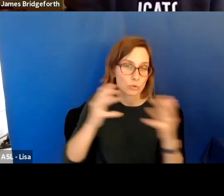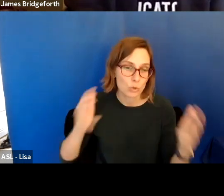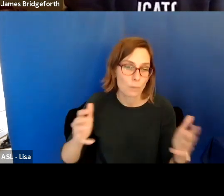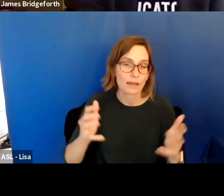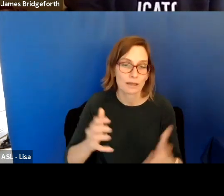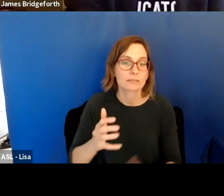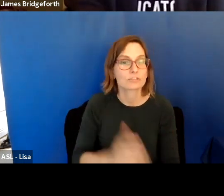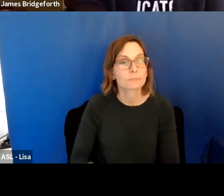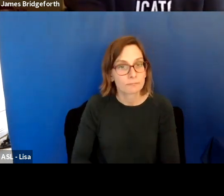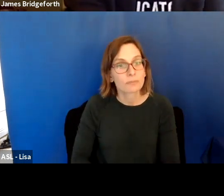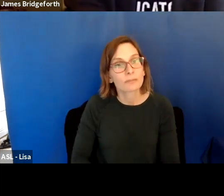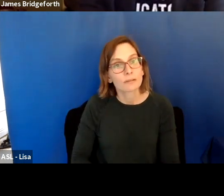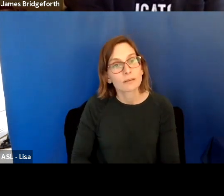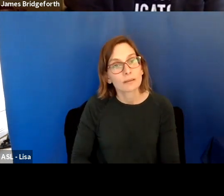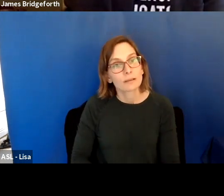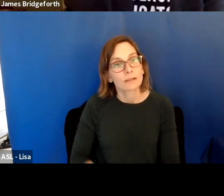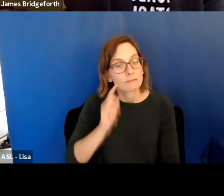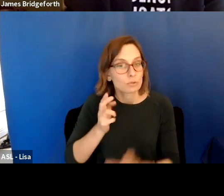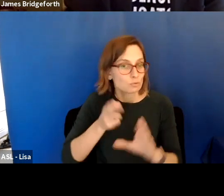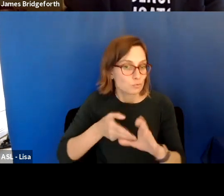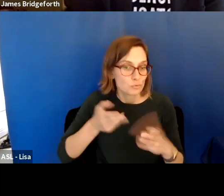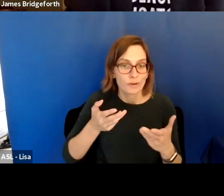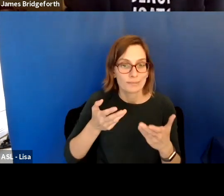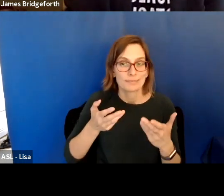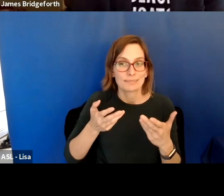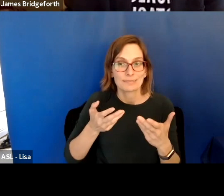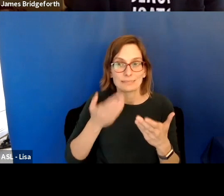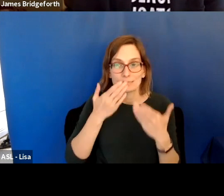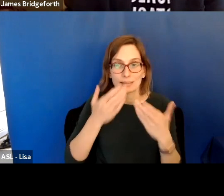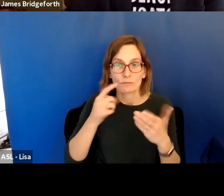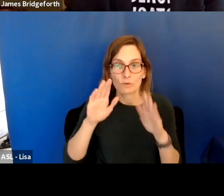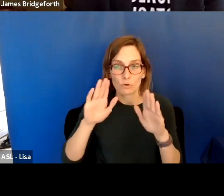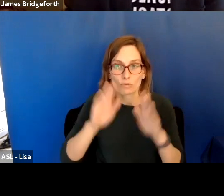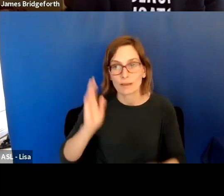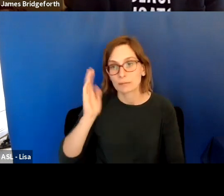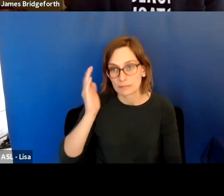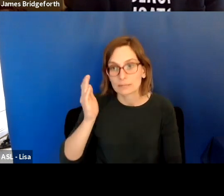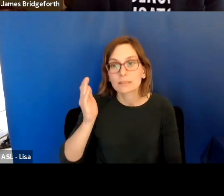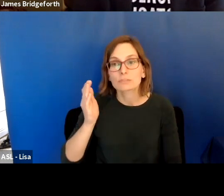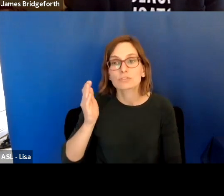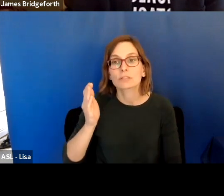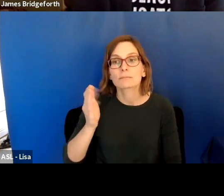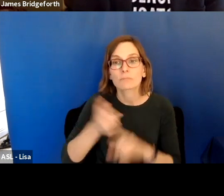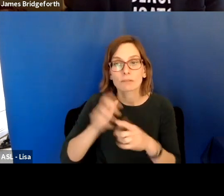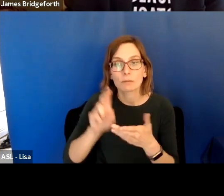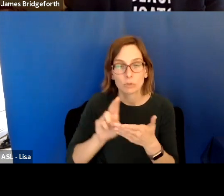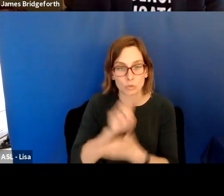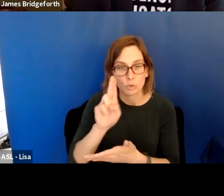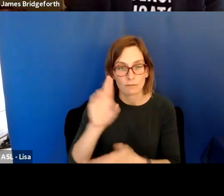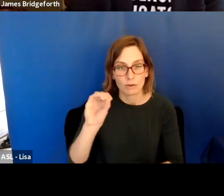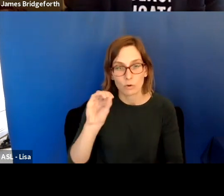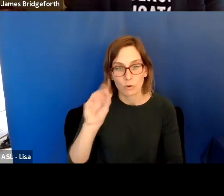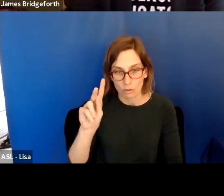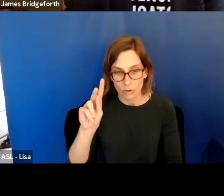much for joining us and for such a great presentation. So from the University of